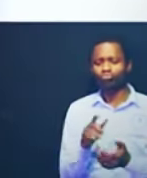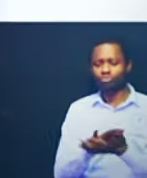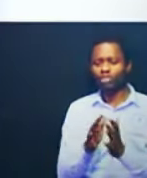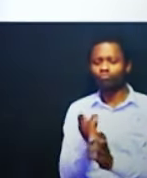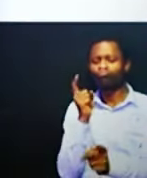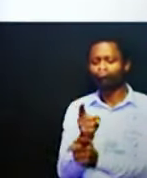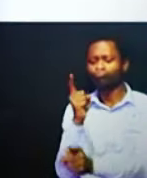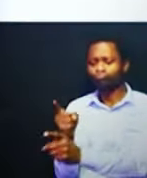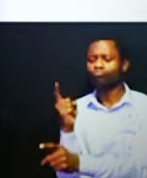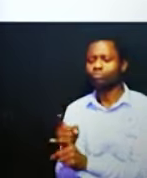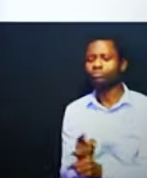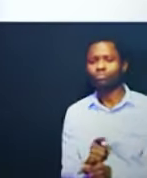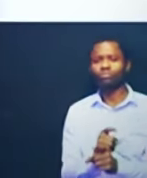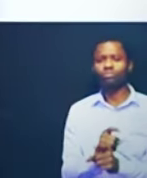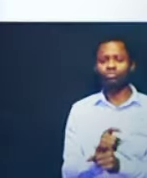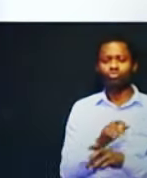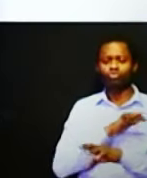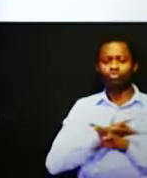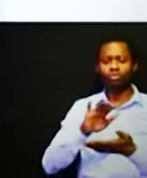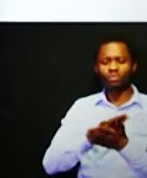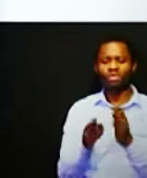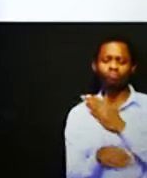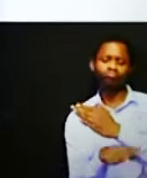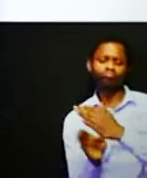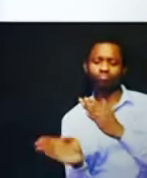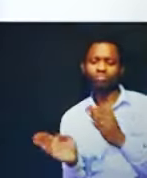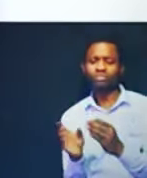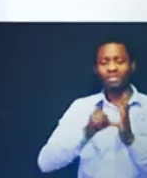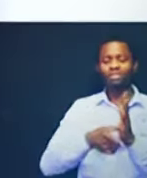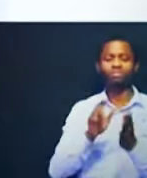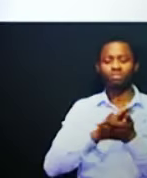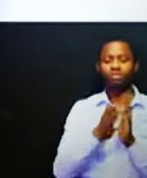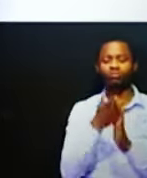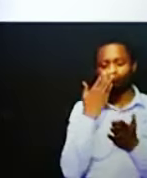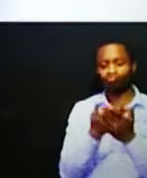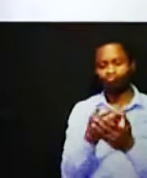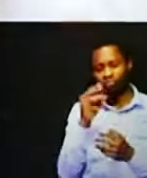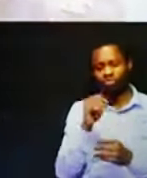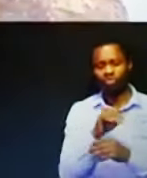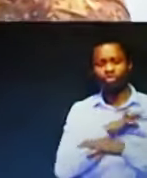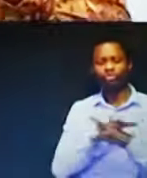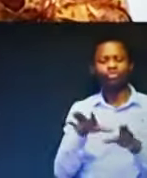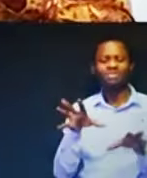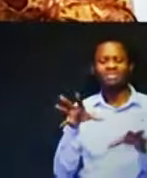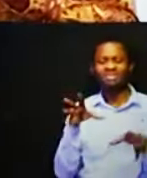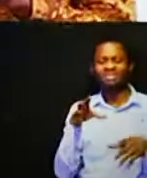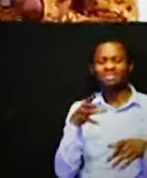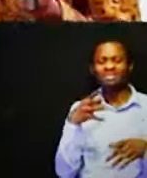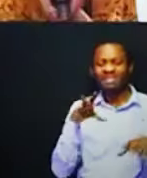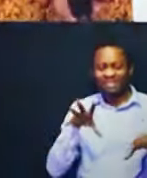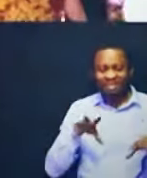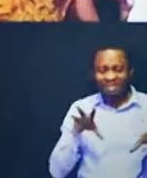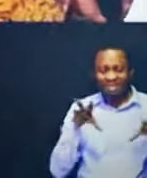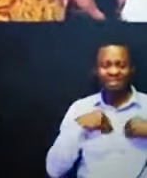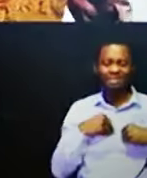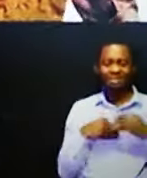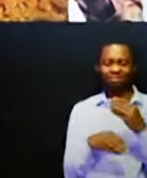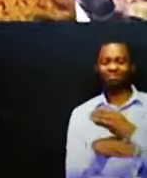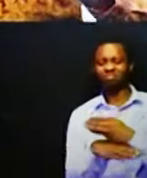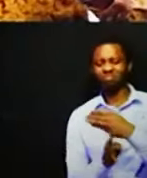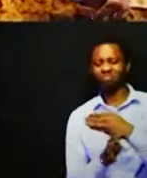ebedi atentrene. And you be a good man. Na obeye ni papa. Don't like bribery and corruption. Hwe, bo modin asa wonye ketase